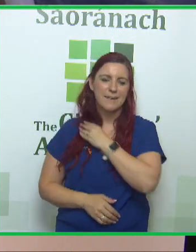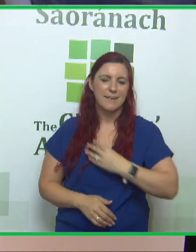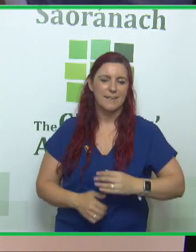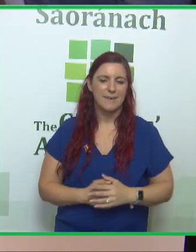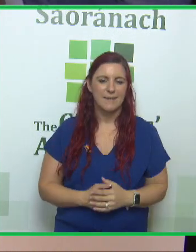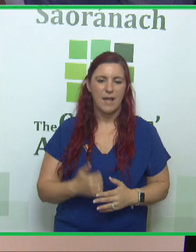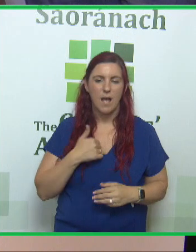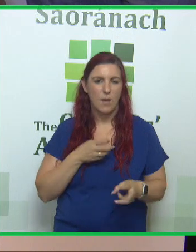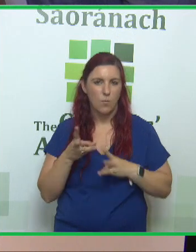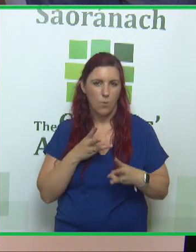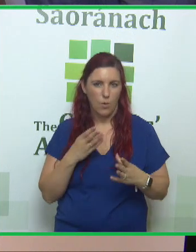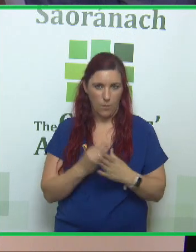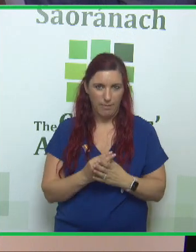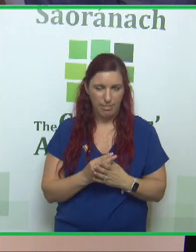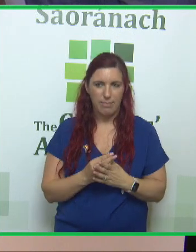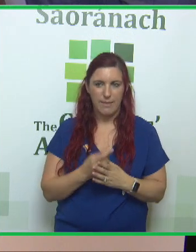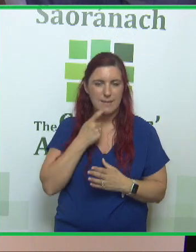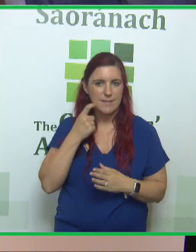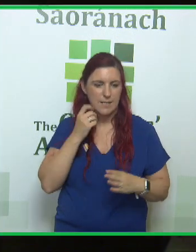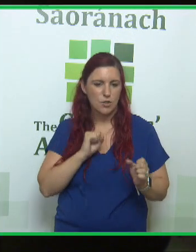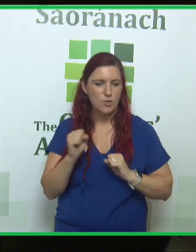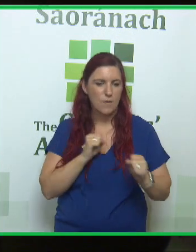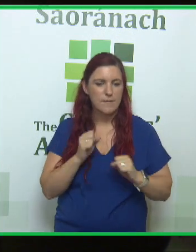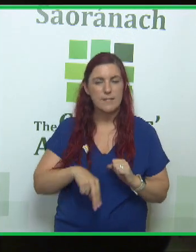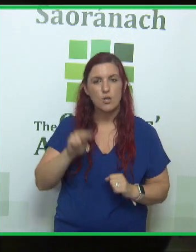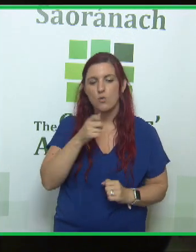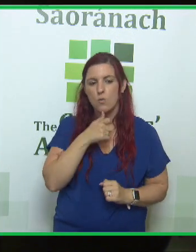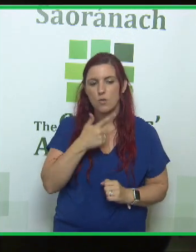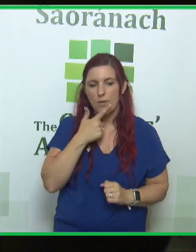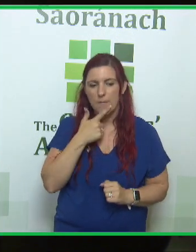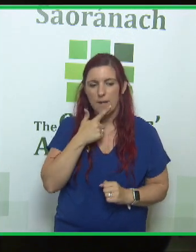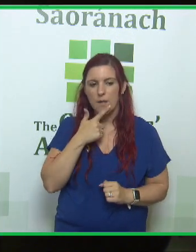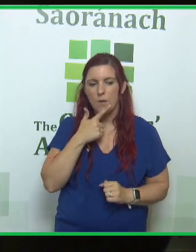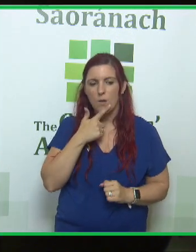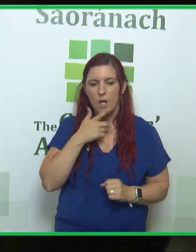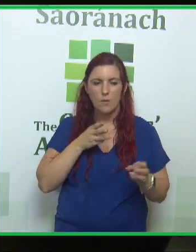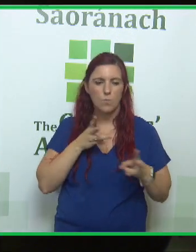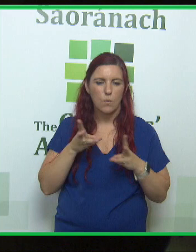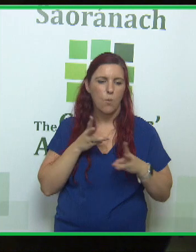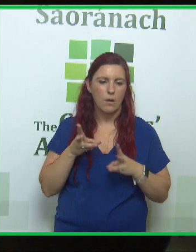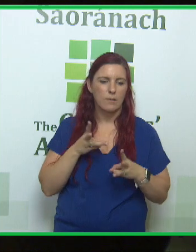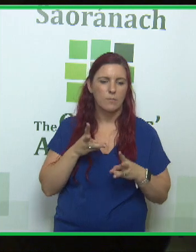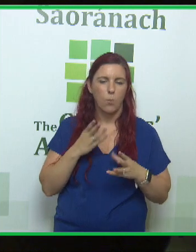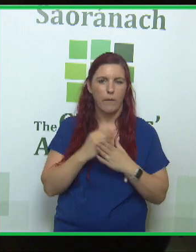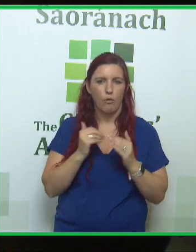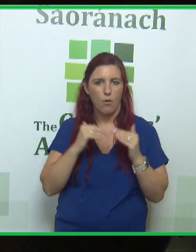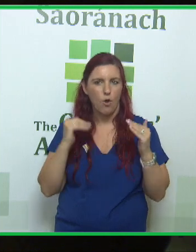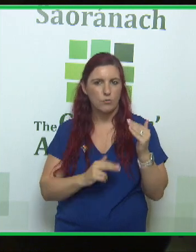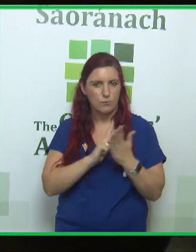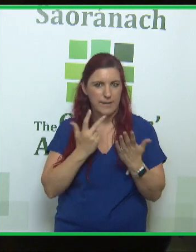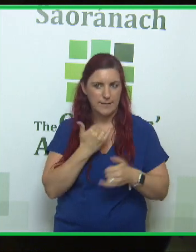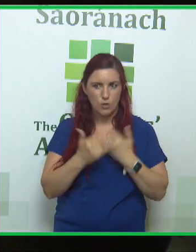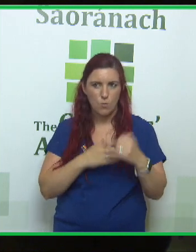I work within the addiction service in North Dublin, and we work almost exclusively with under 18s who are engaged